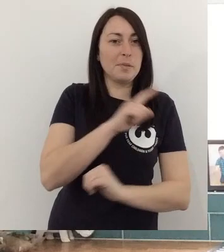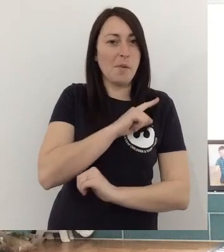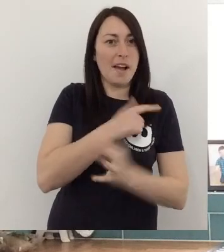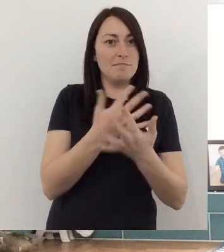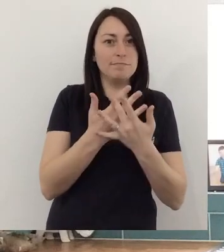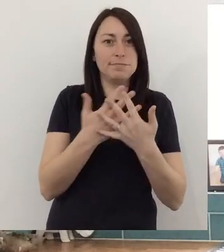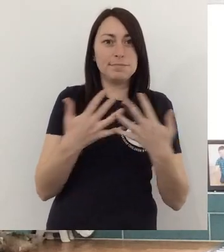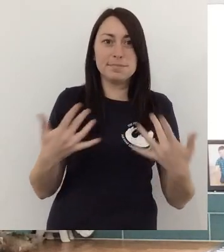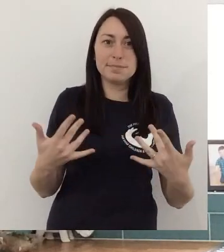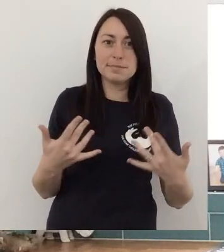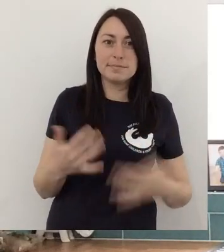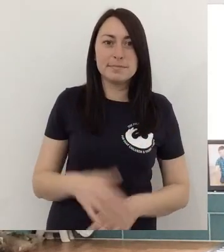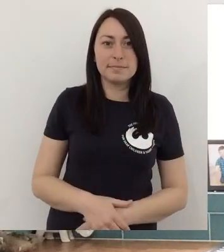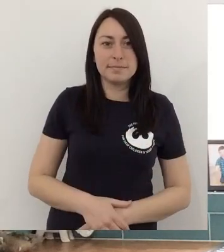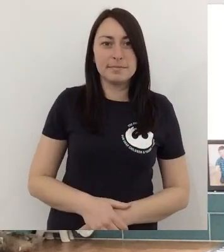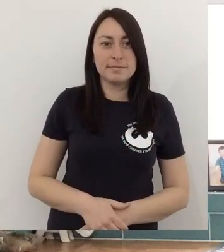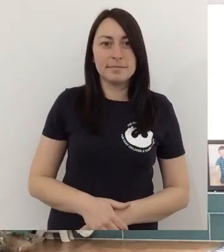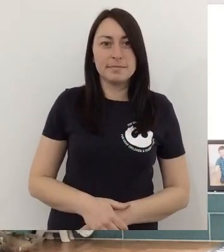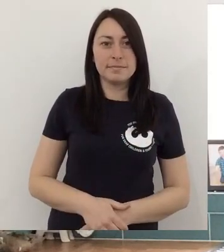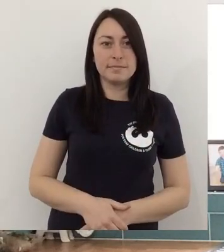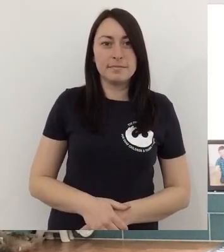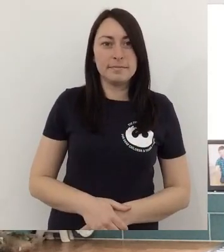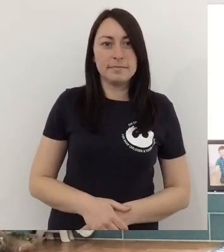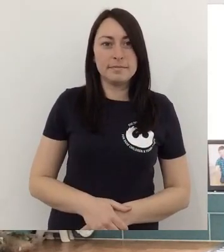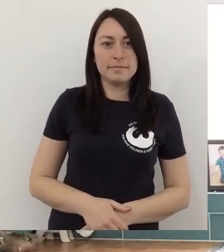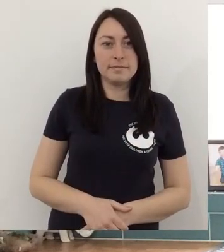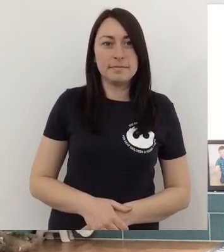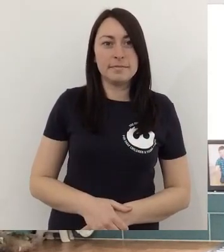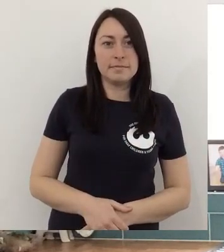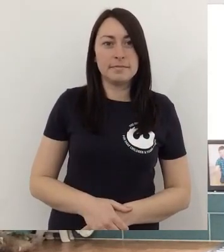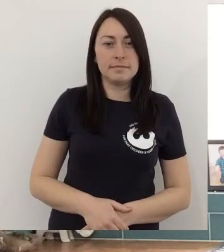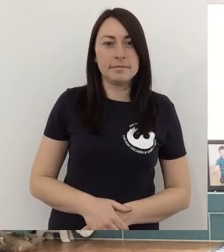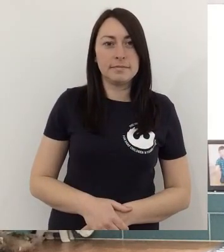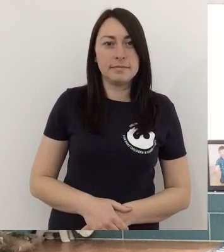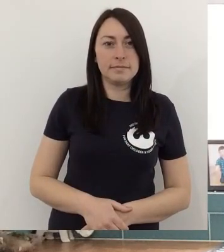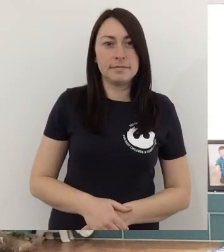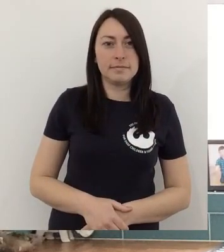I'm just going to do half at a time because there's quite a few to fit in there.